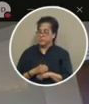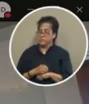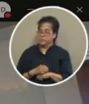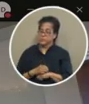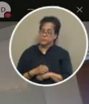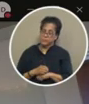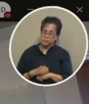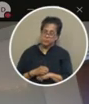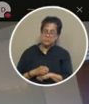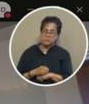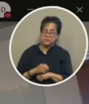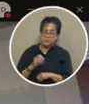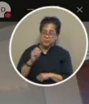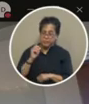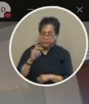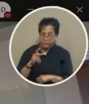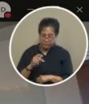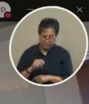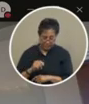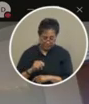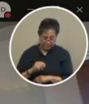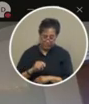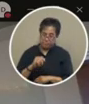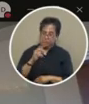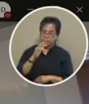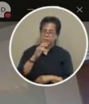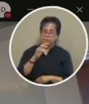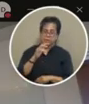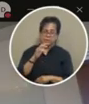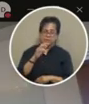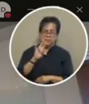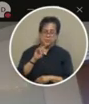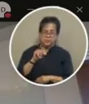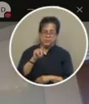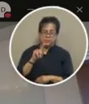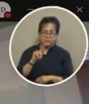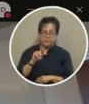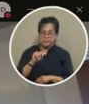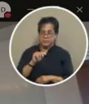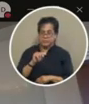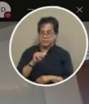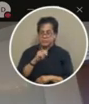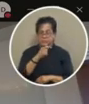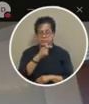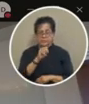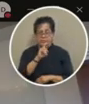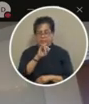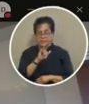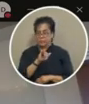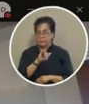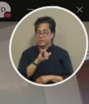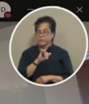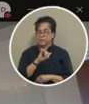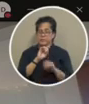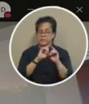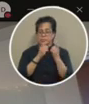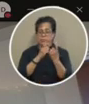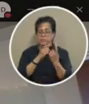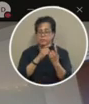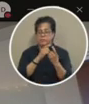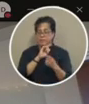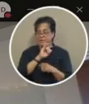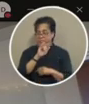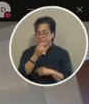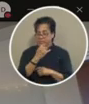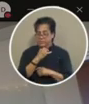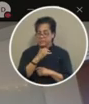you. Okay, 17.1. Terry Sharp, Department of Aviation. Item 17.1